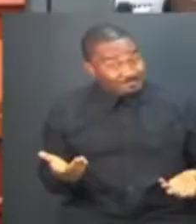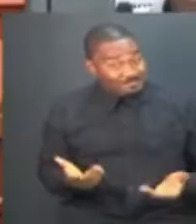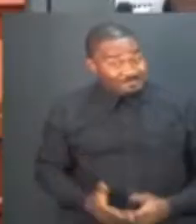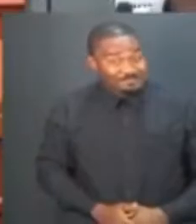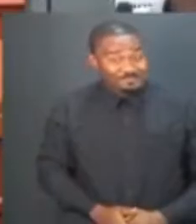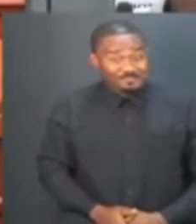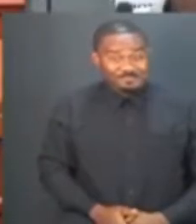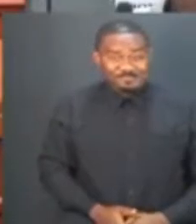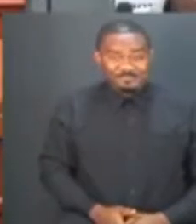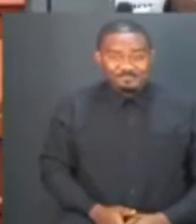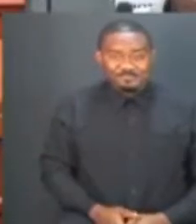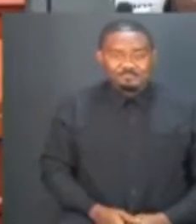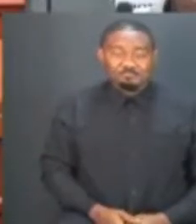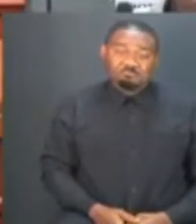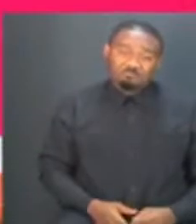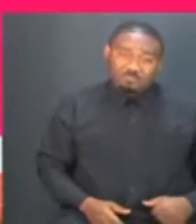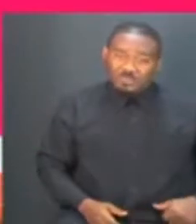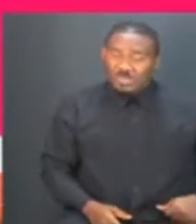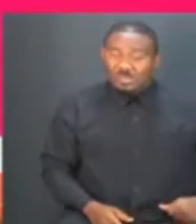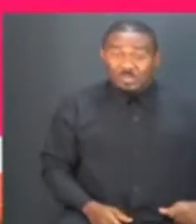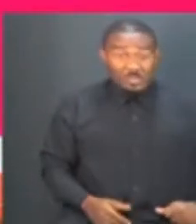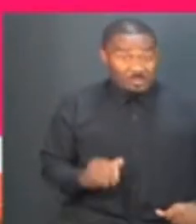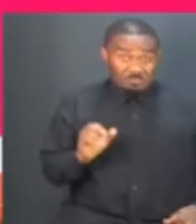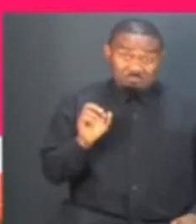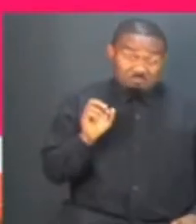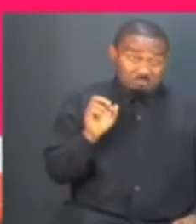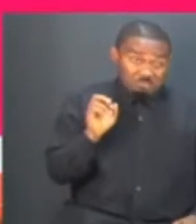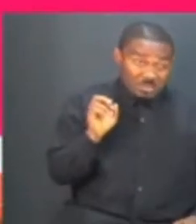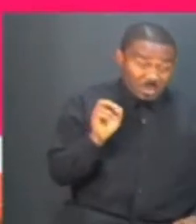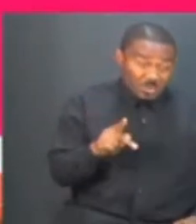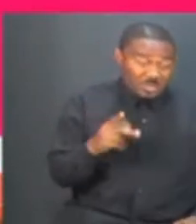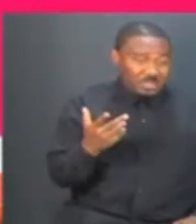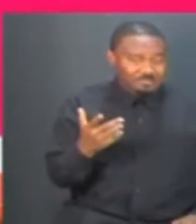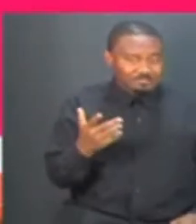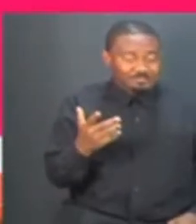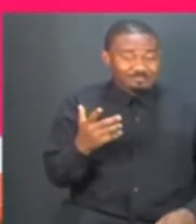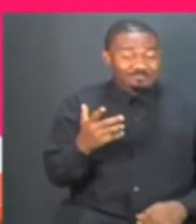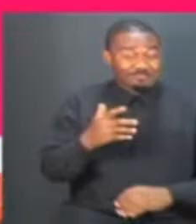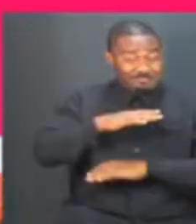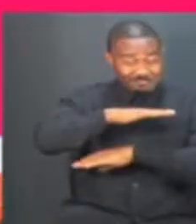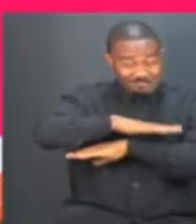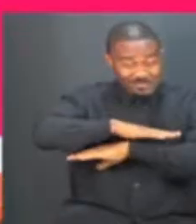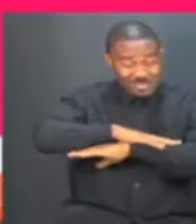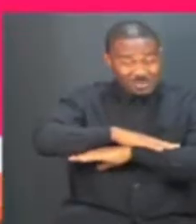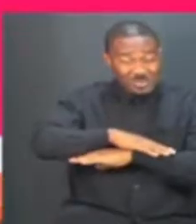So I will direct the table office to look at it. Yes?